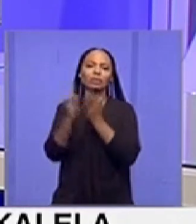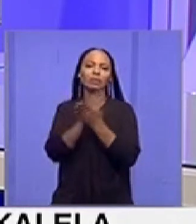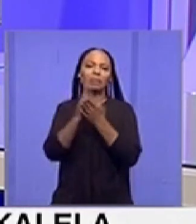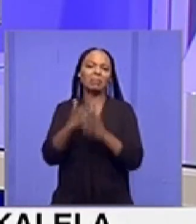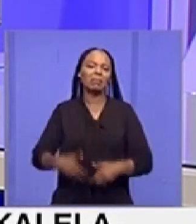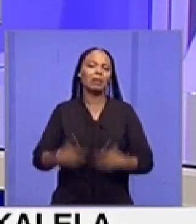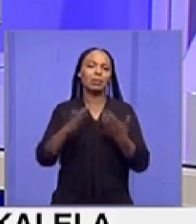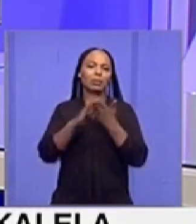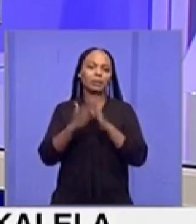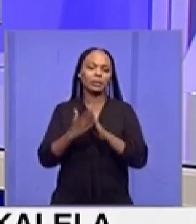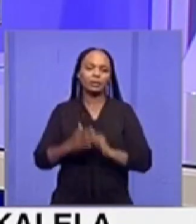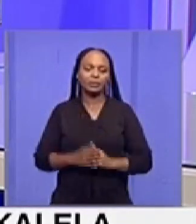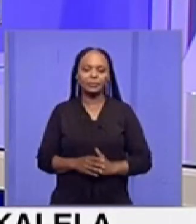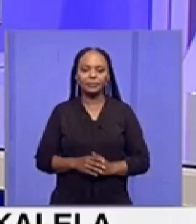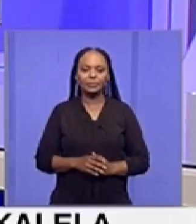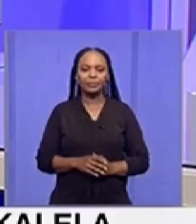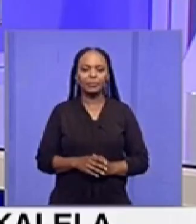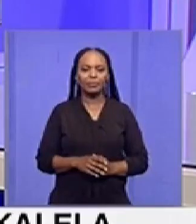befetšwego.